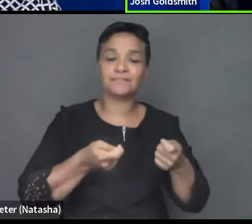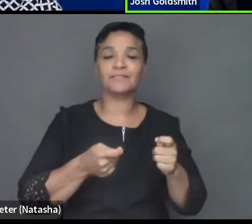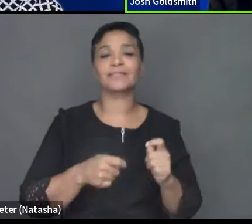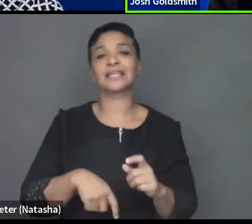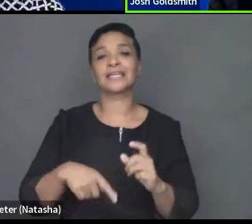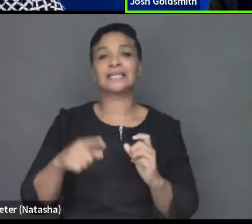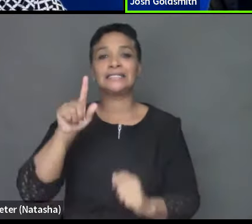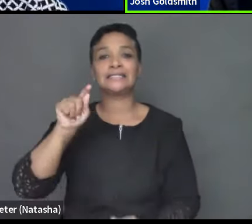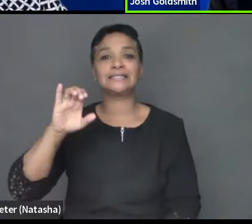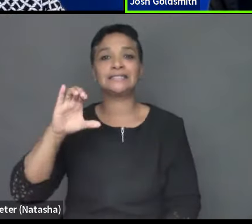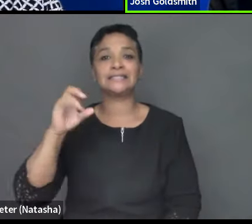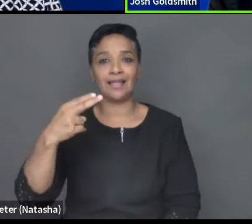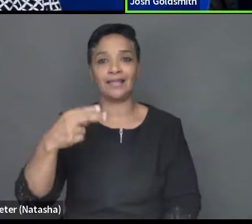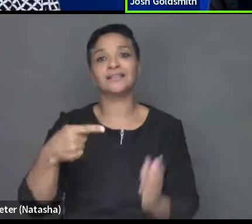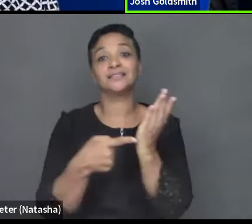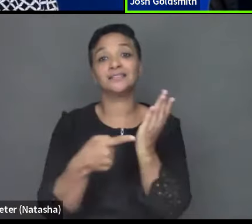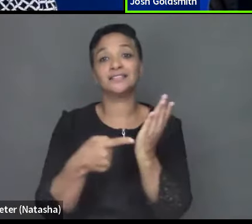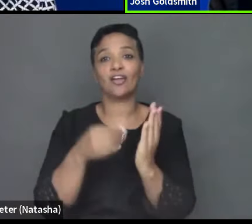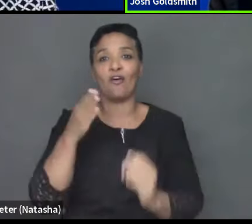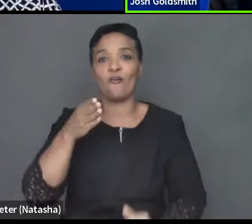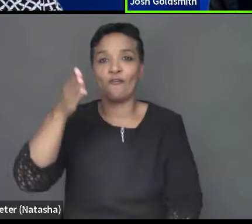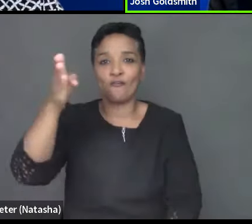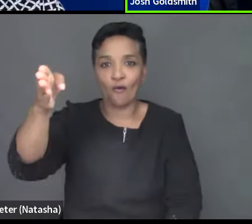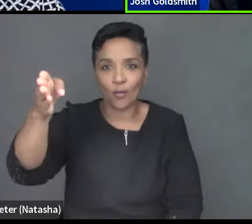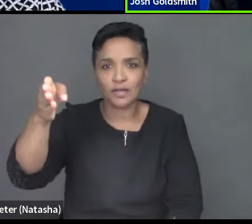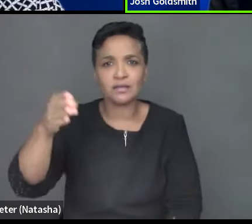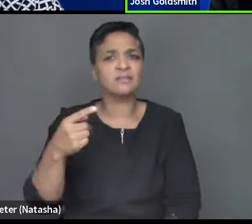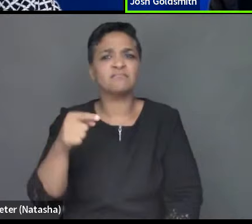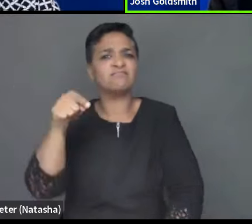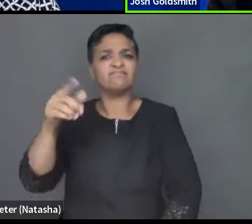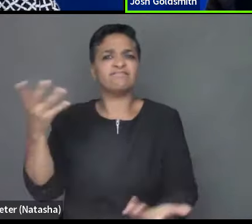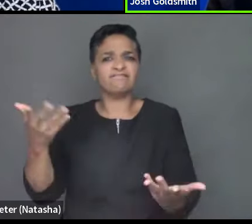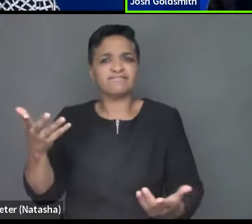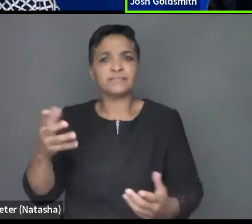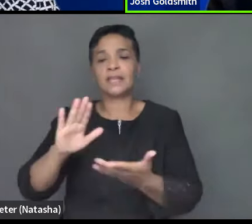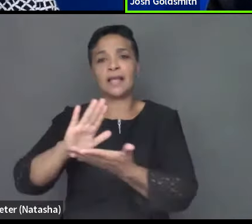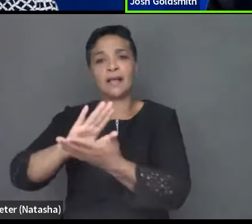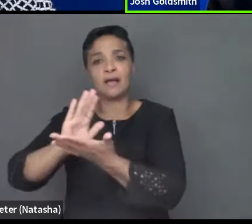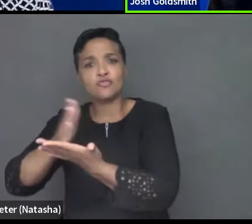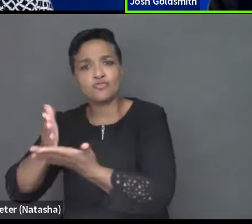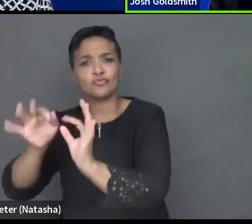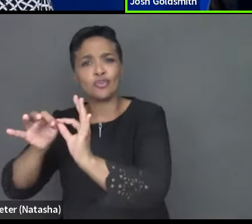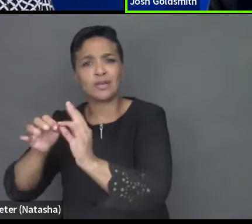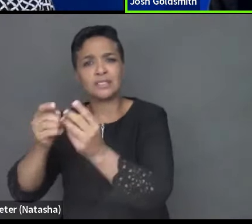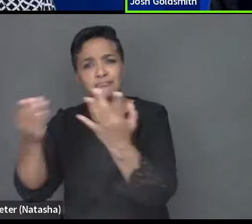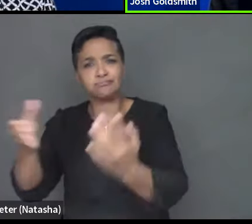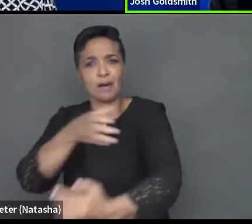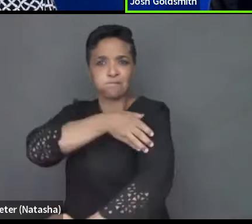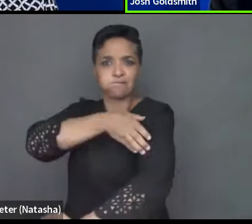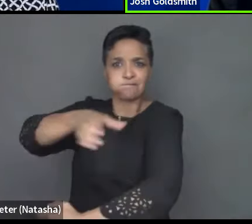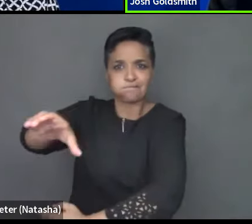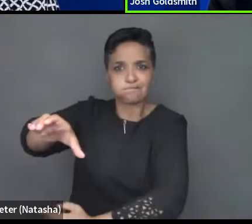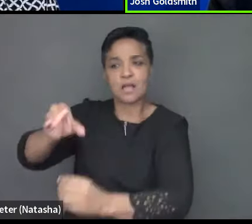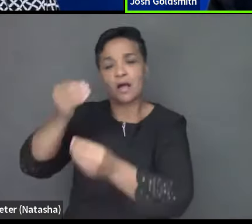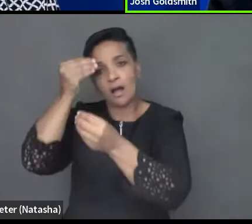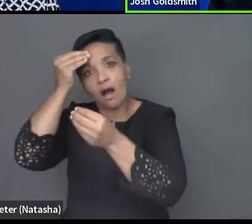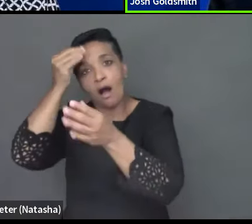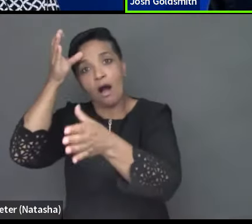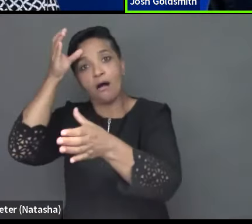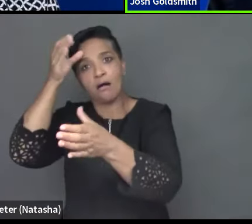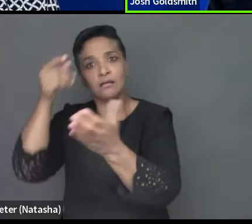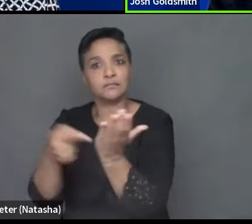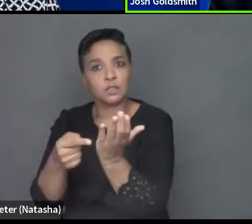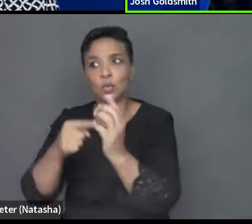all about empowering language professionals through technology, through innovation. And we have lots of